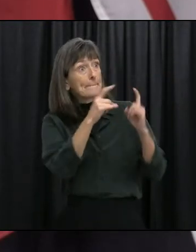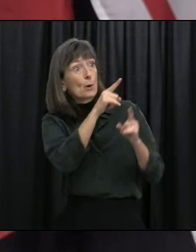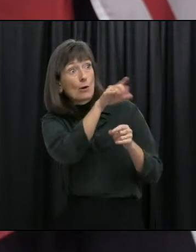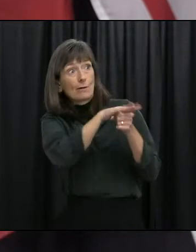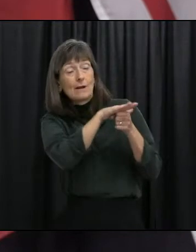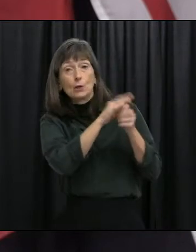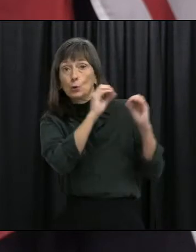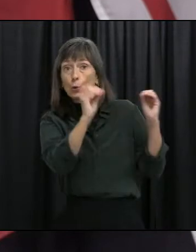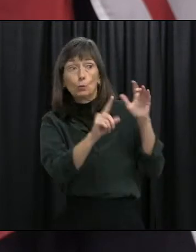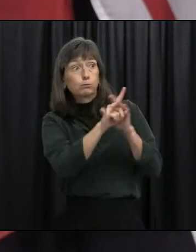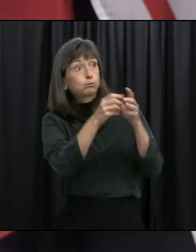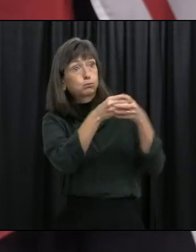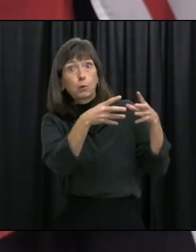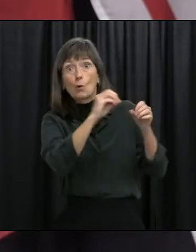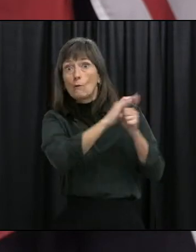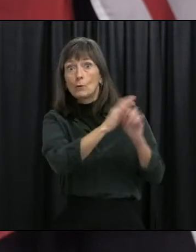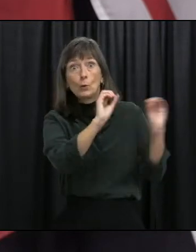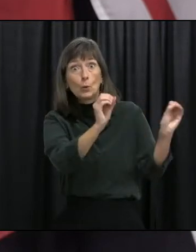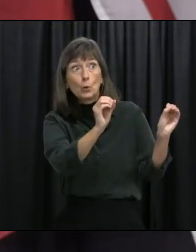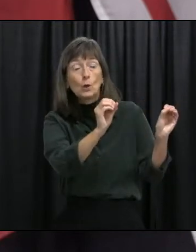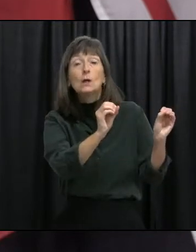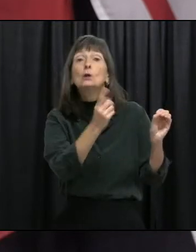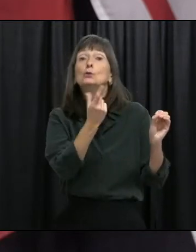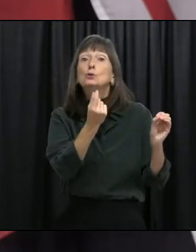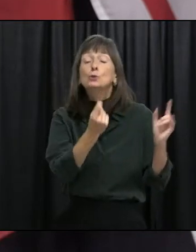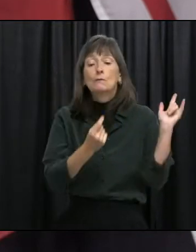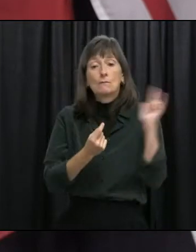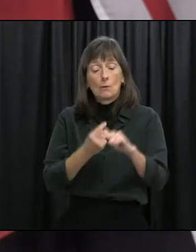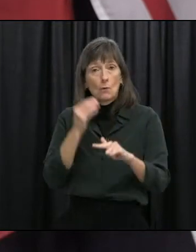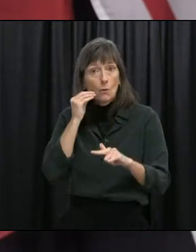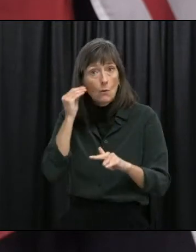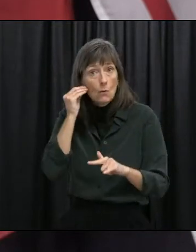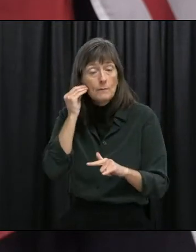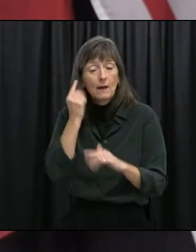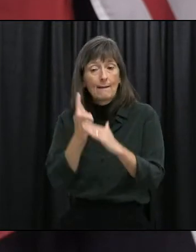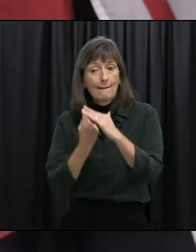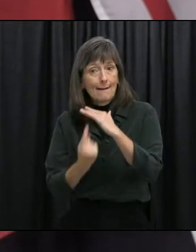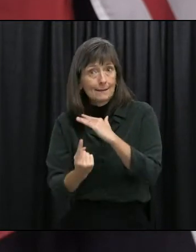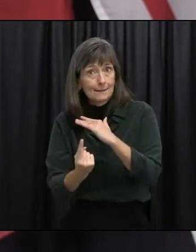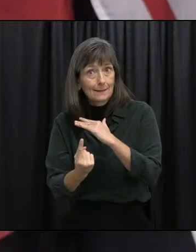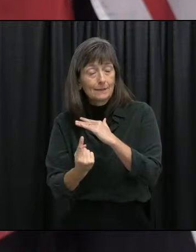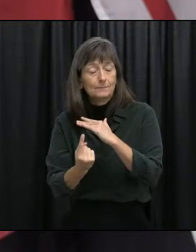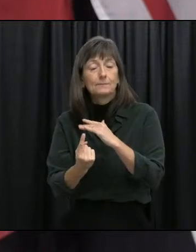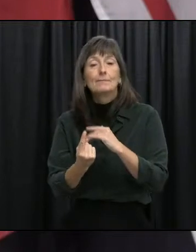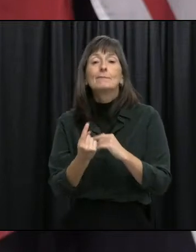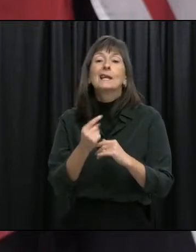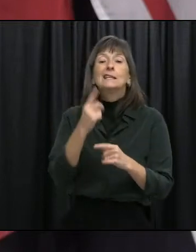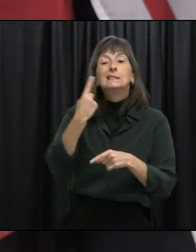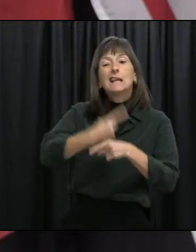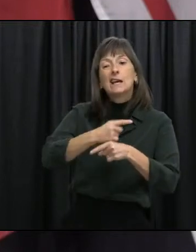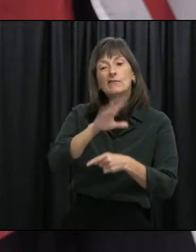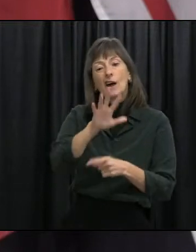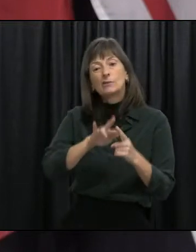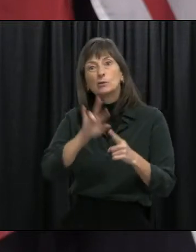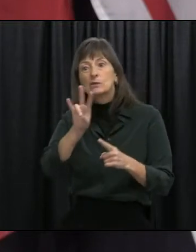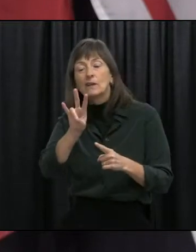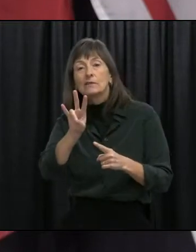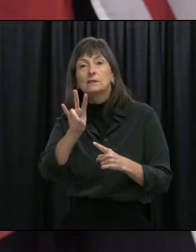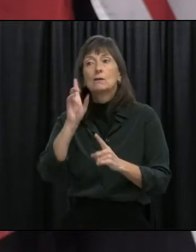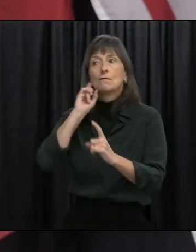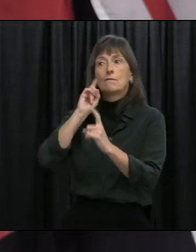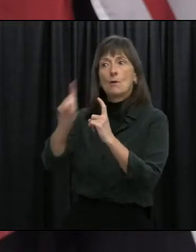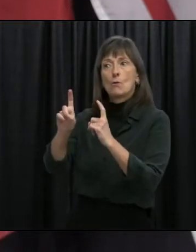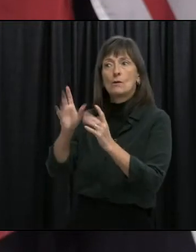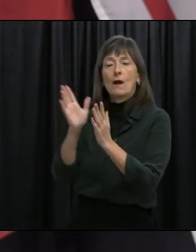come home, they should isolate, call 811, and between days 5 and 7 seek a COVID